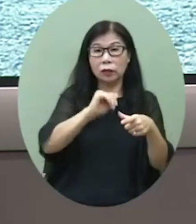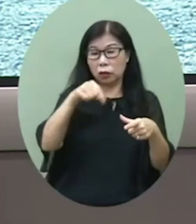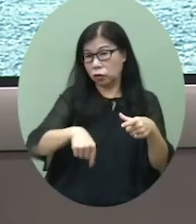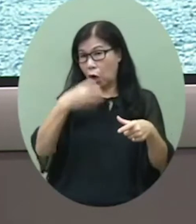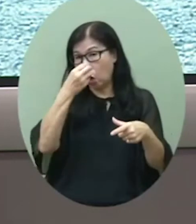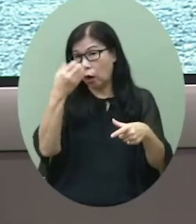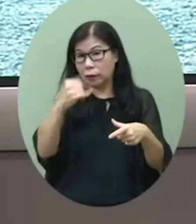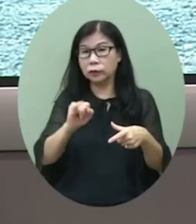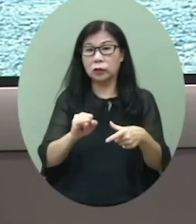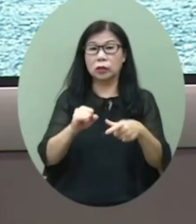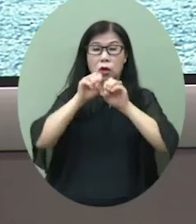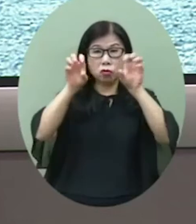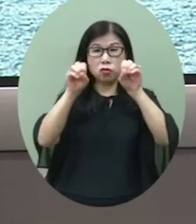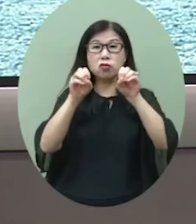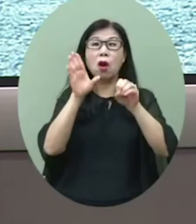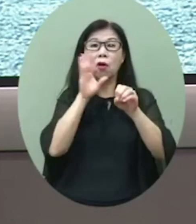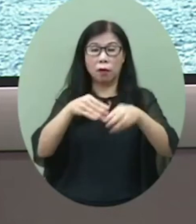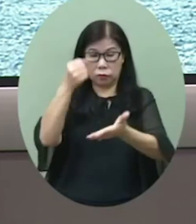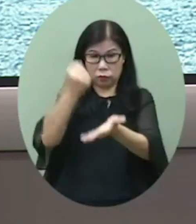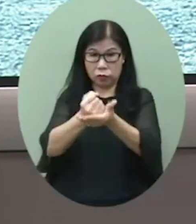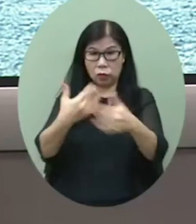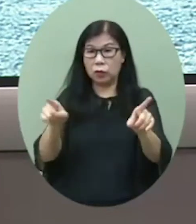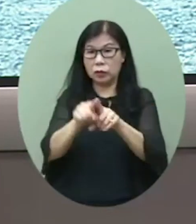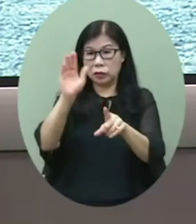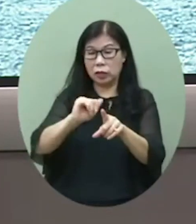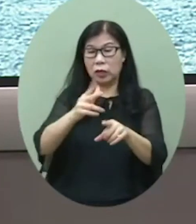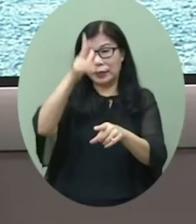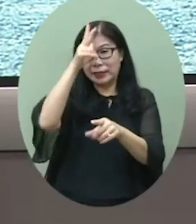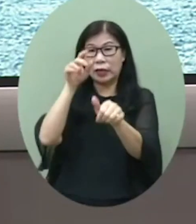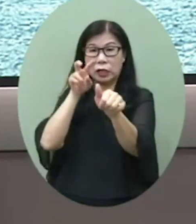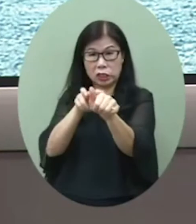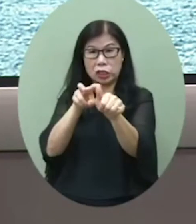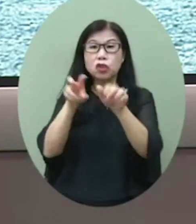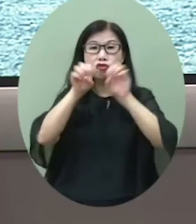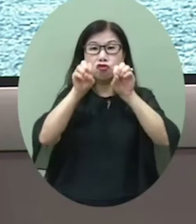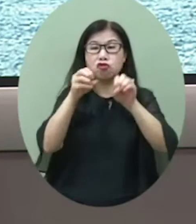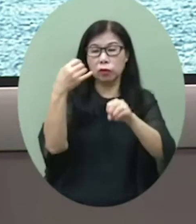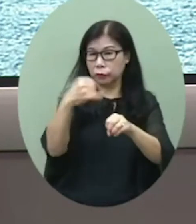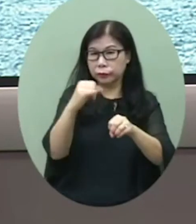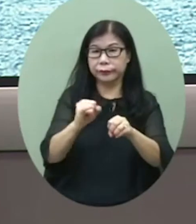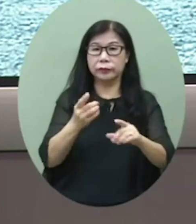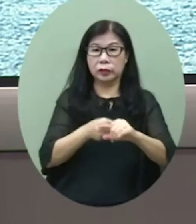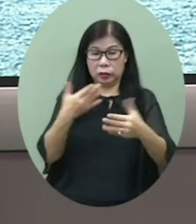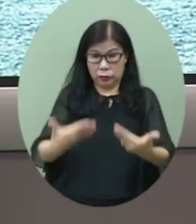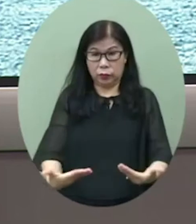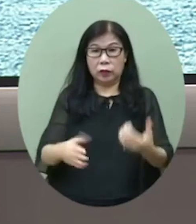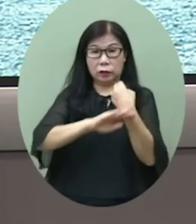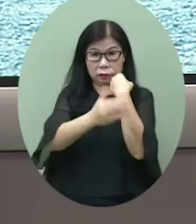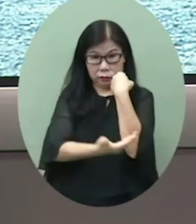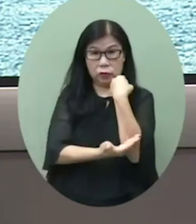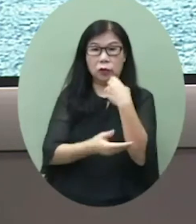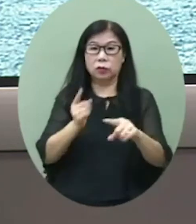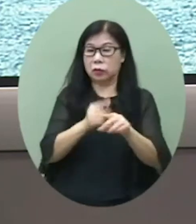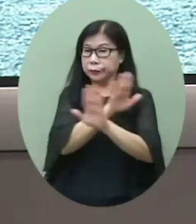do publicity, say on TV or radio? Well, some places allow that, but in Hong Kong we don't allow that, because we don't allow any